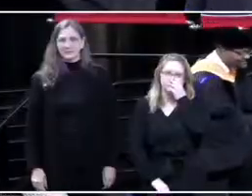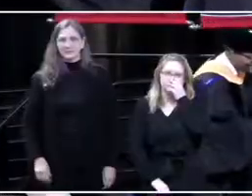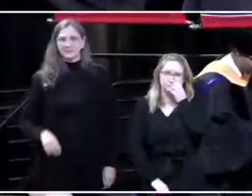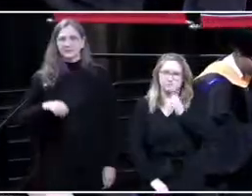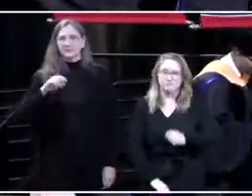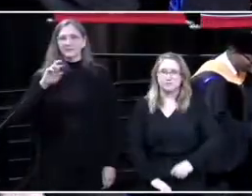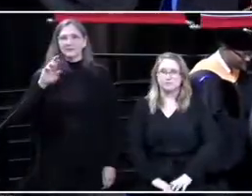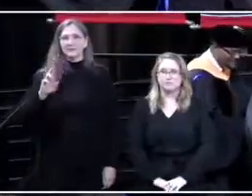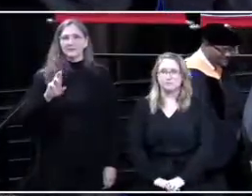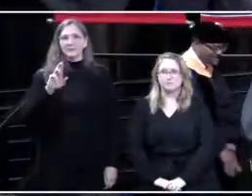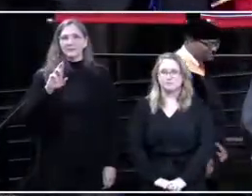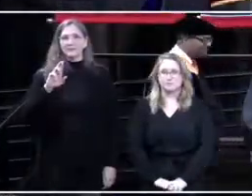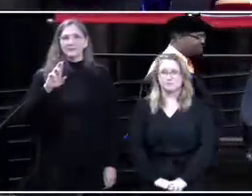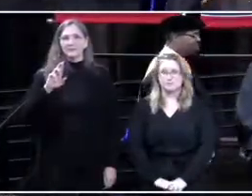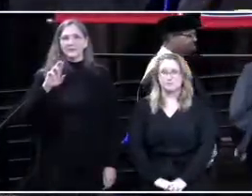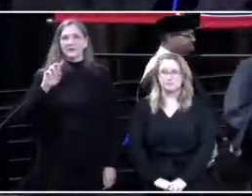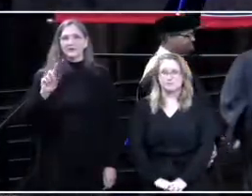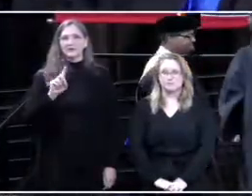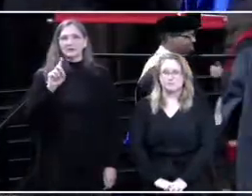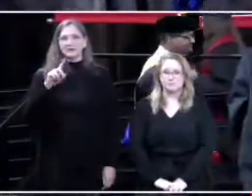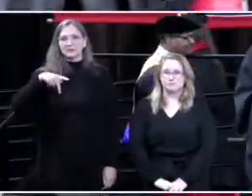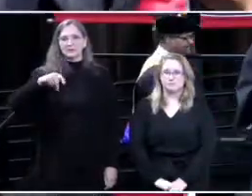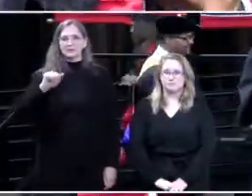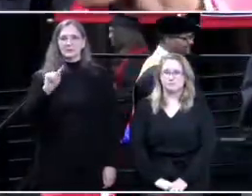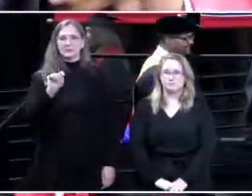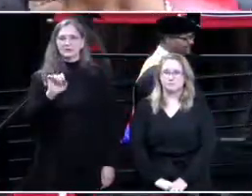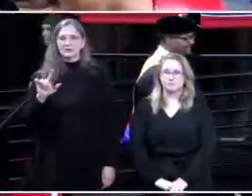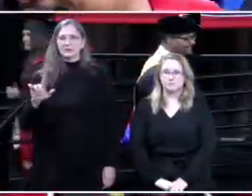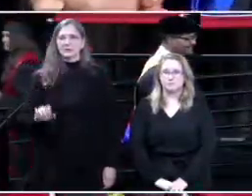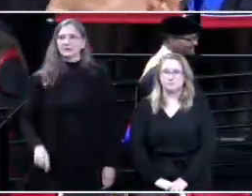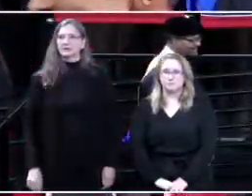Krunal Jagdish Patel.